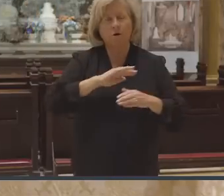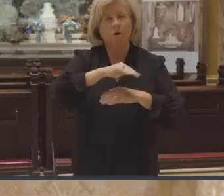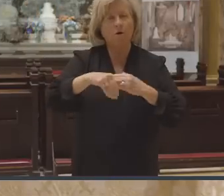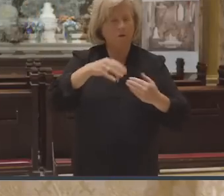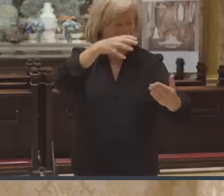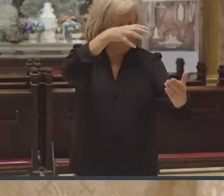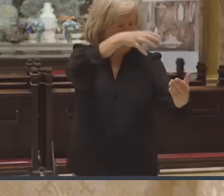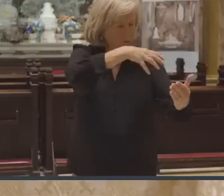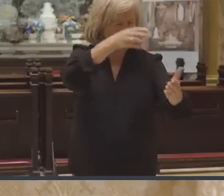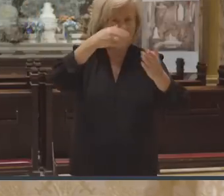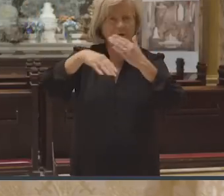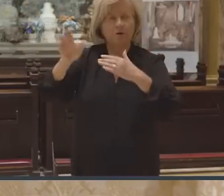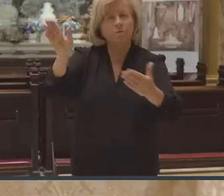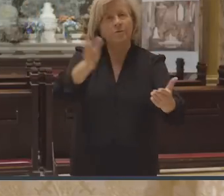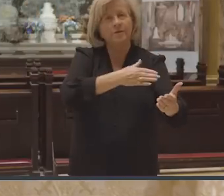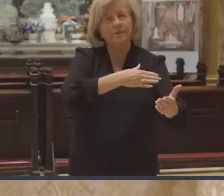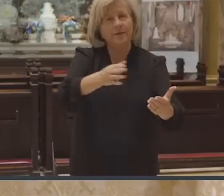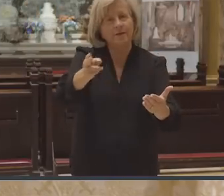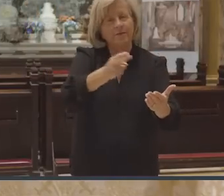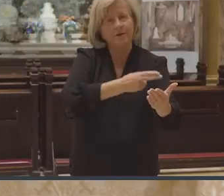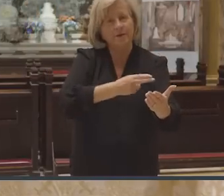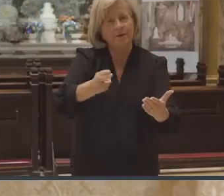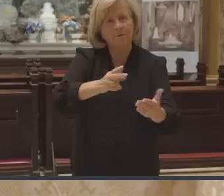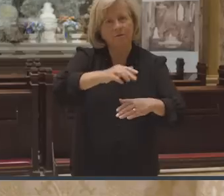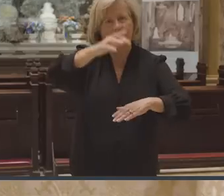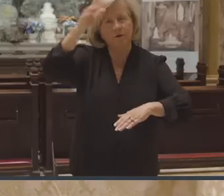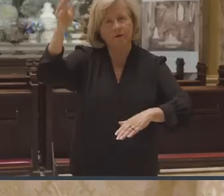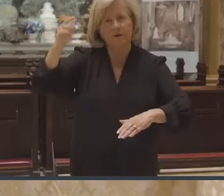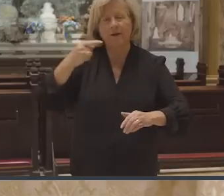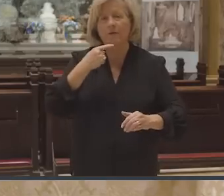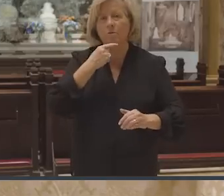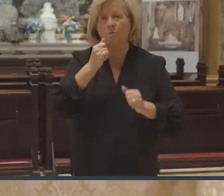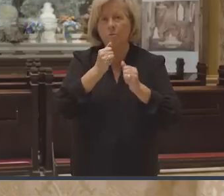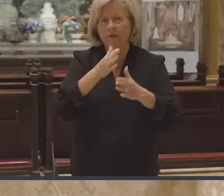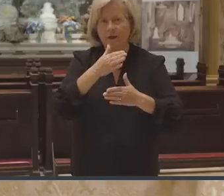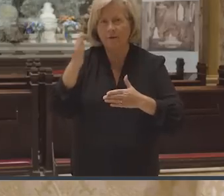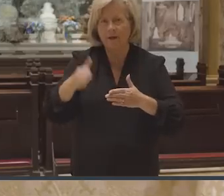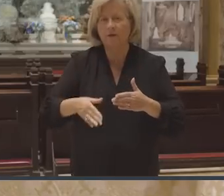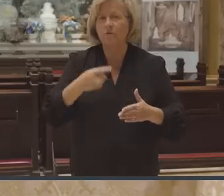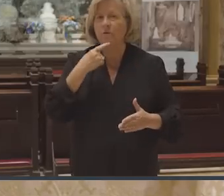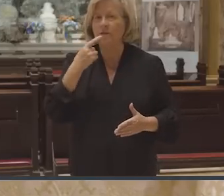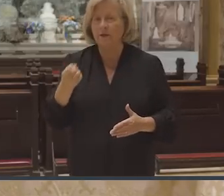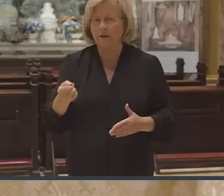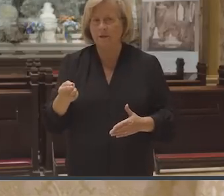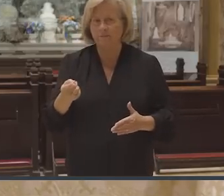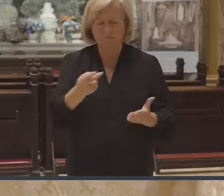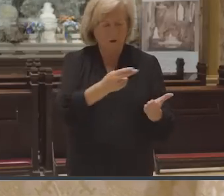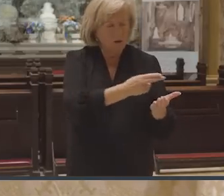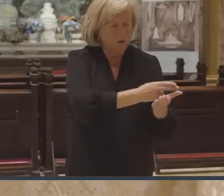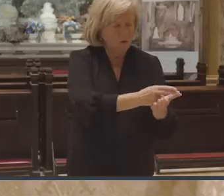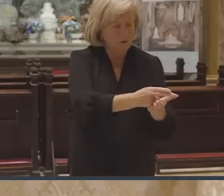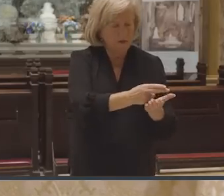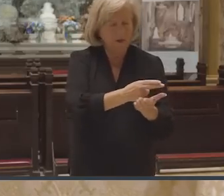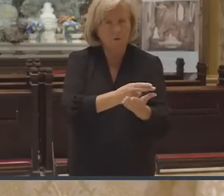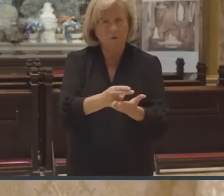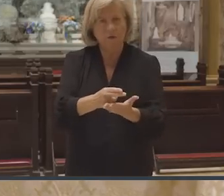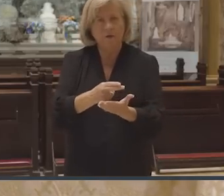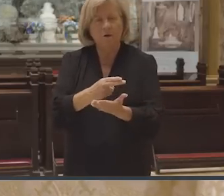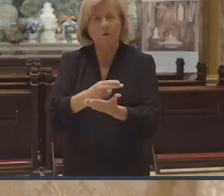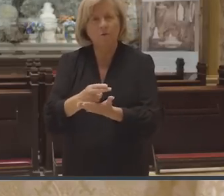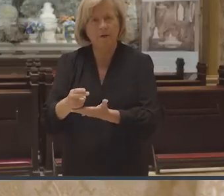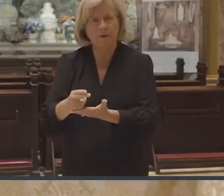of heaven, we sing the hymn of your glory, as without end we acclaim. Holy, holy,